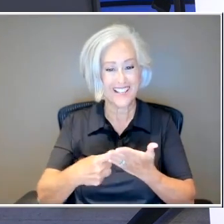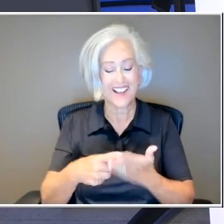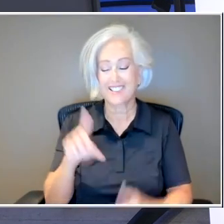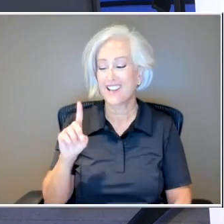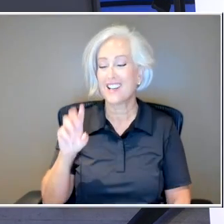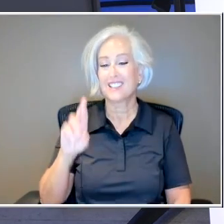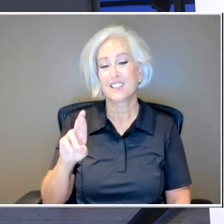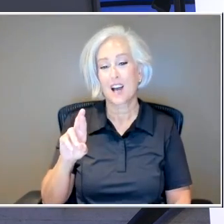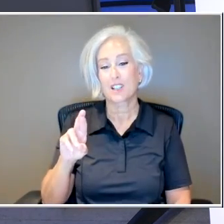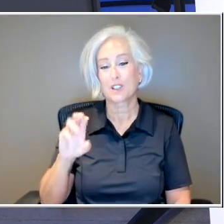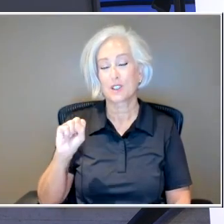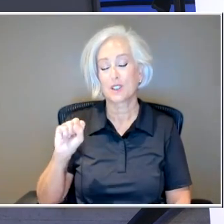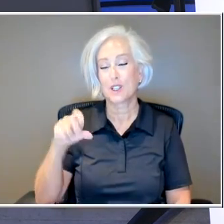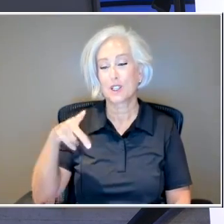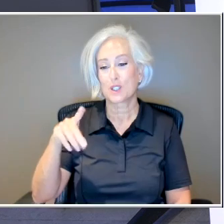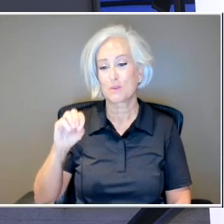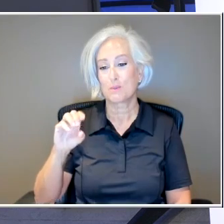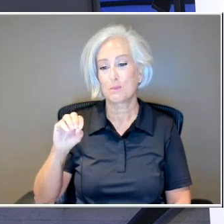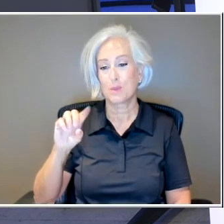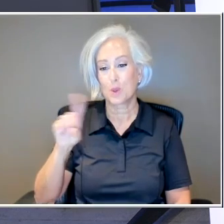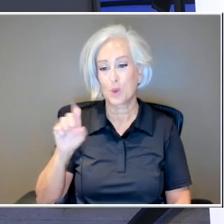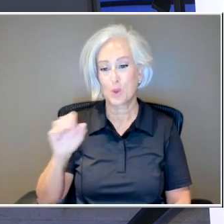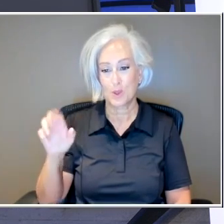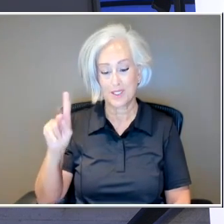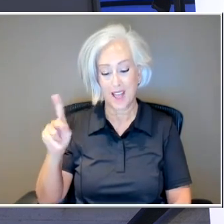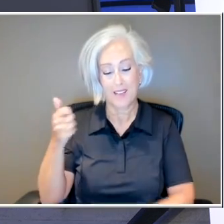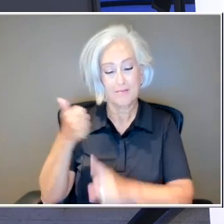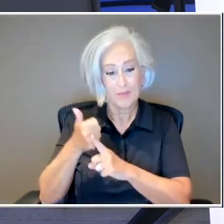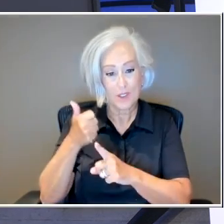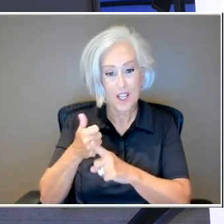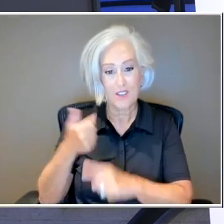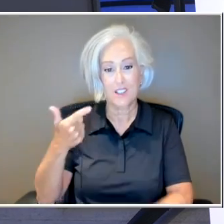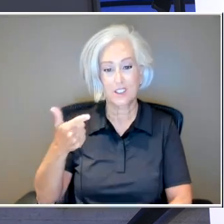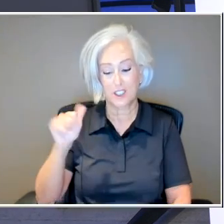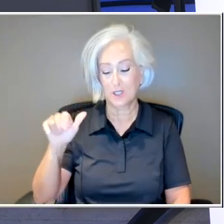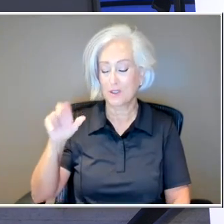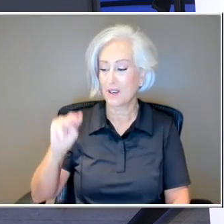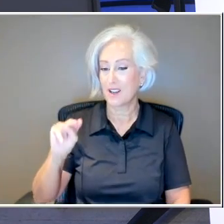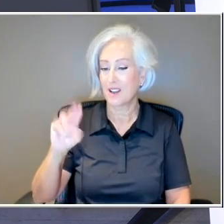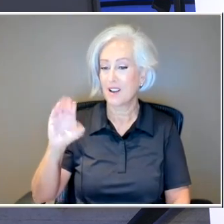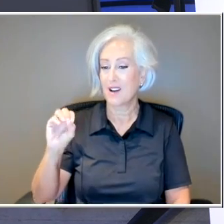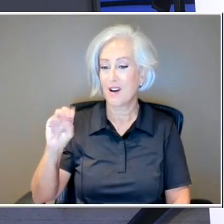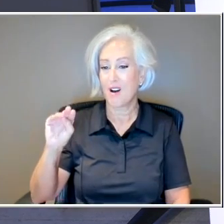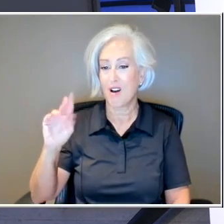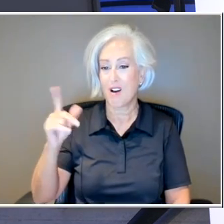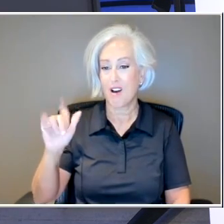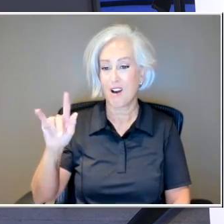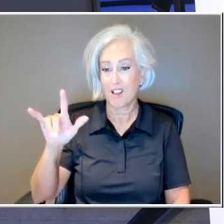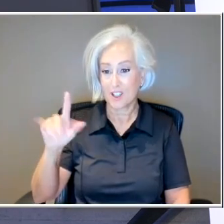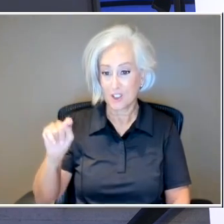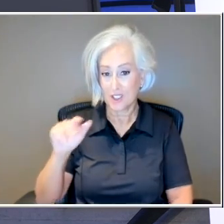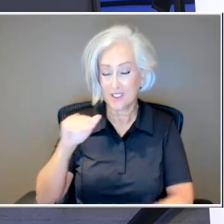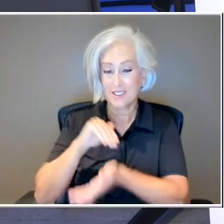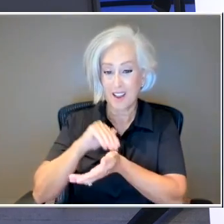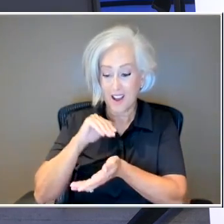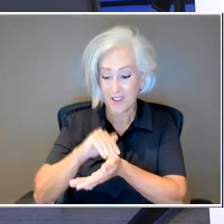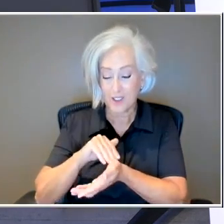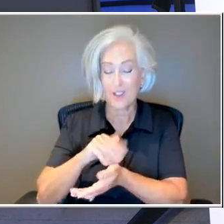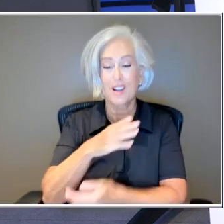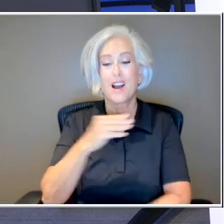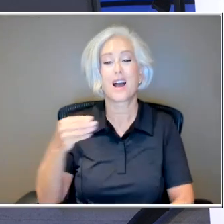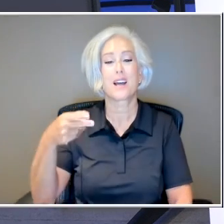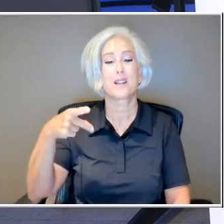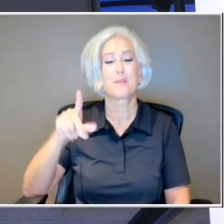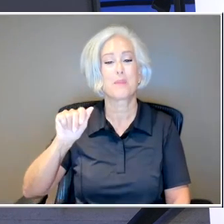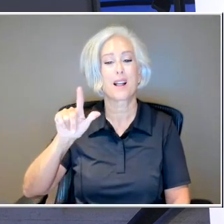Ava's gynecologic oncologist. She is also a palliative care doctor here at the University of Kansas Health System in the Cancer Center. Always good to have you here